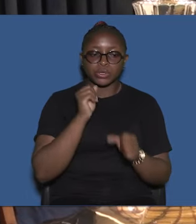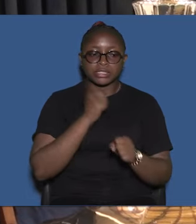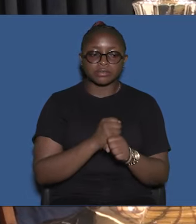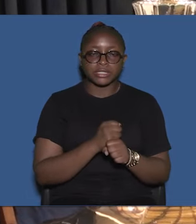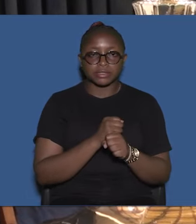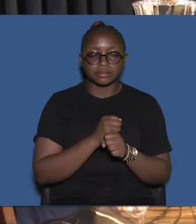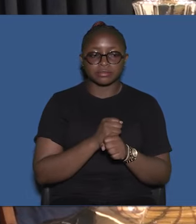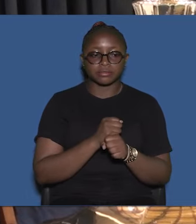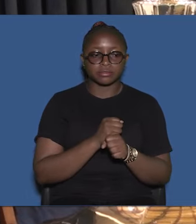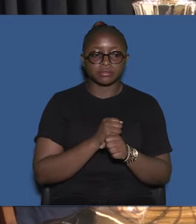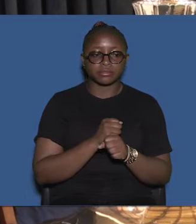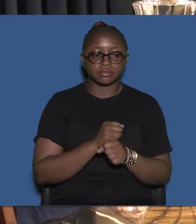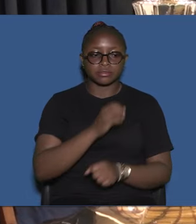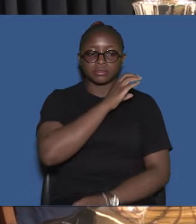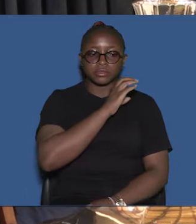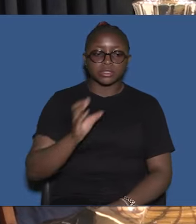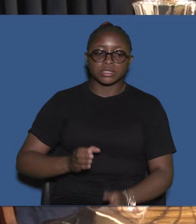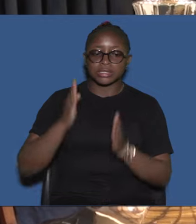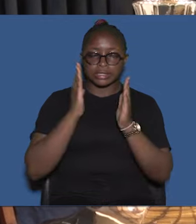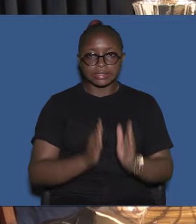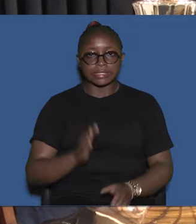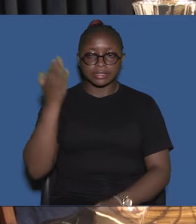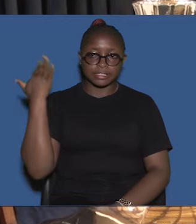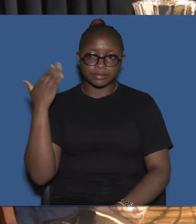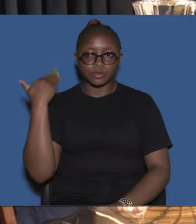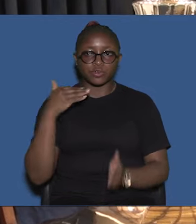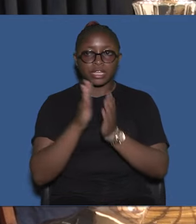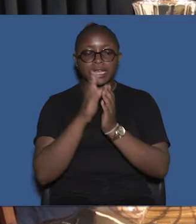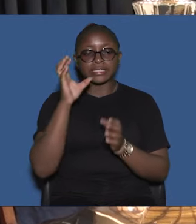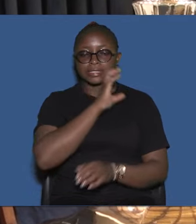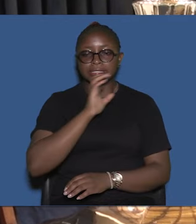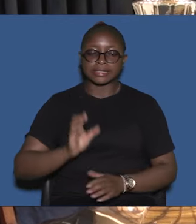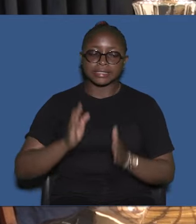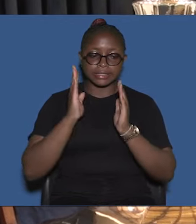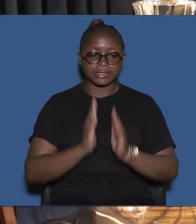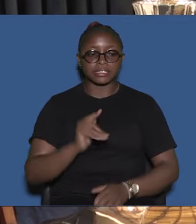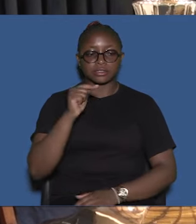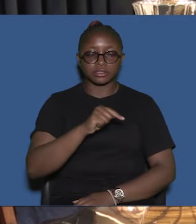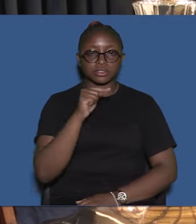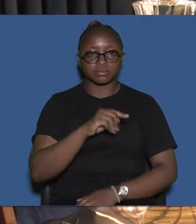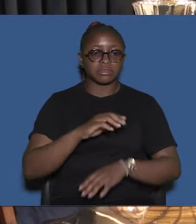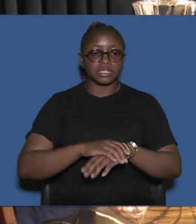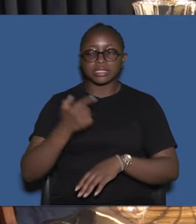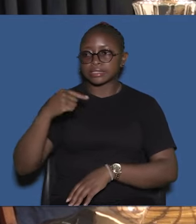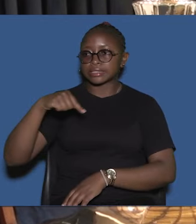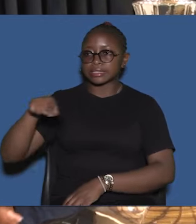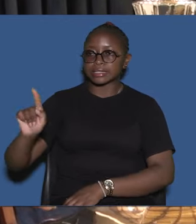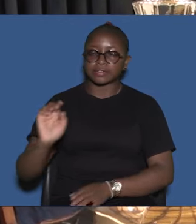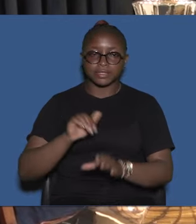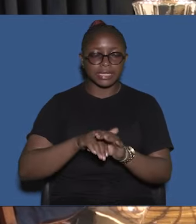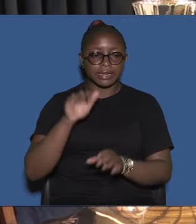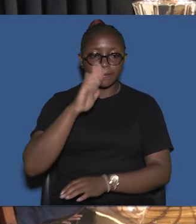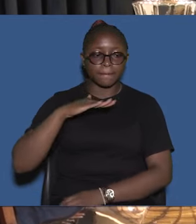the Christians then and the Christians today to find themselves in a place of legalism is